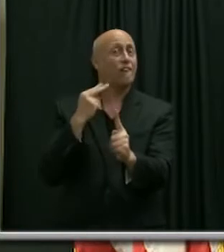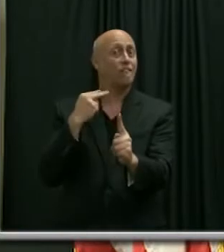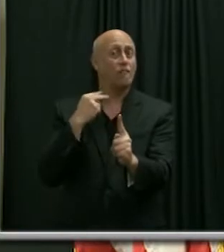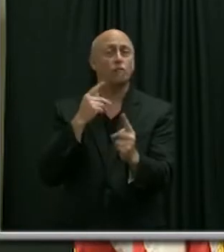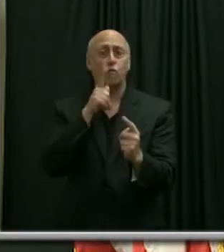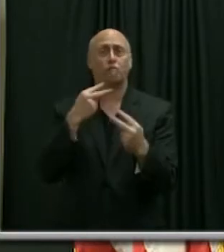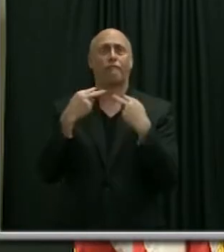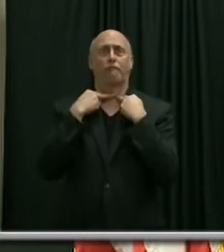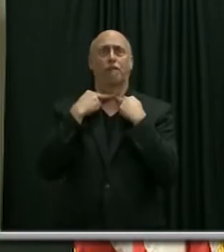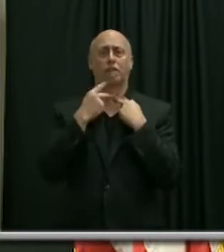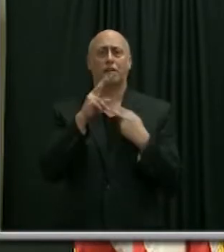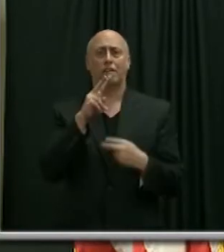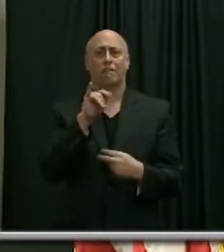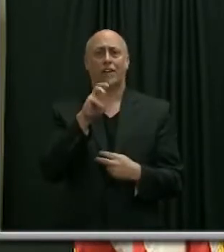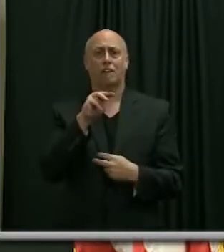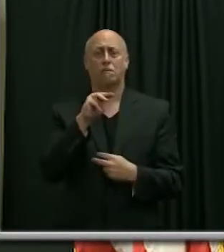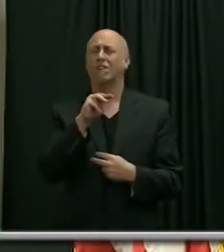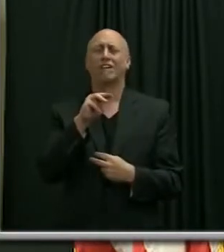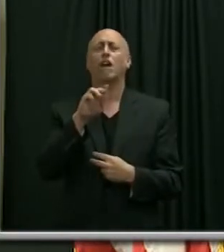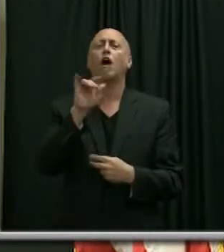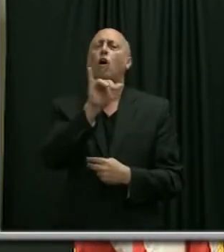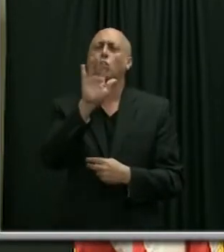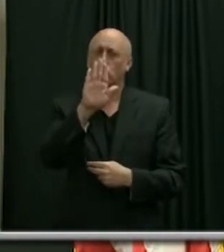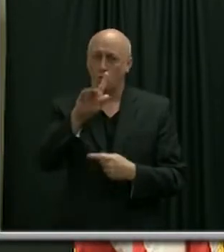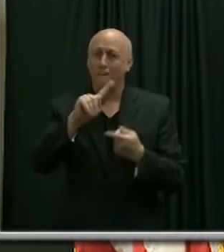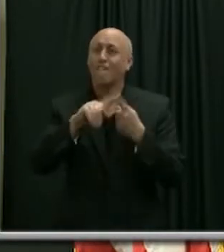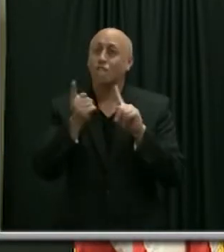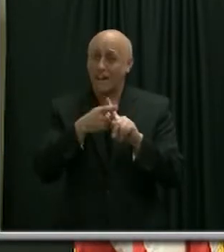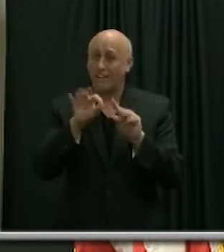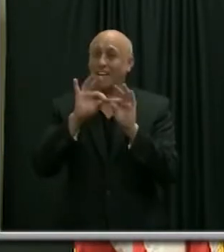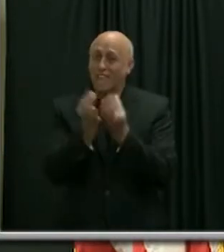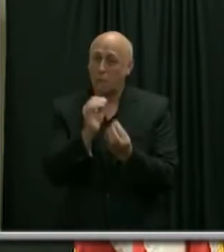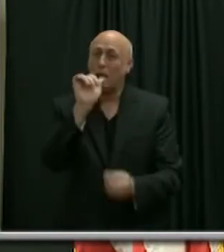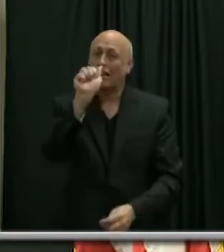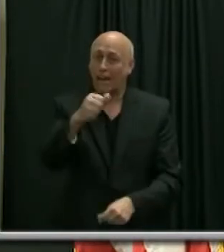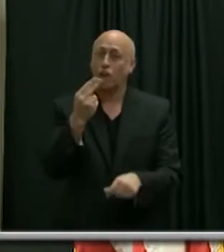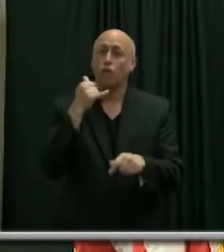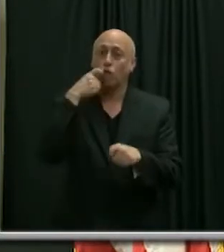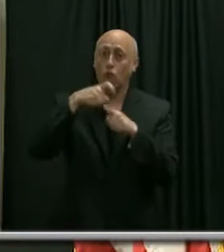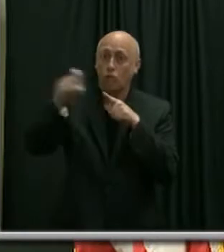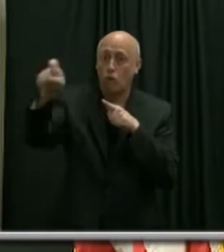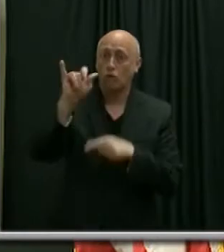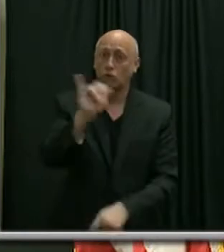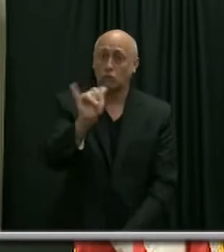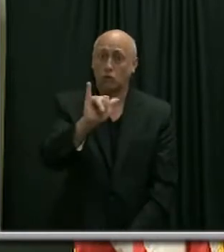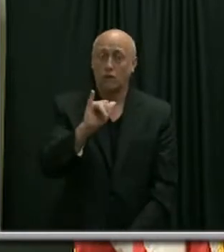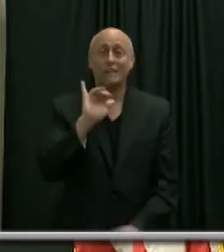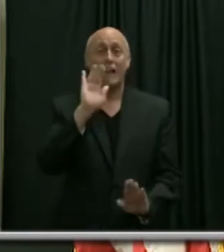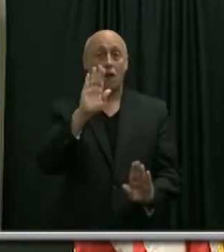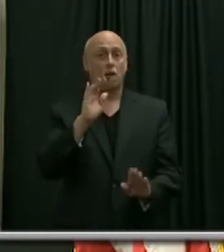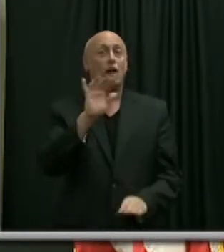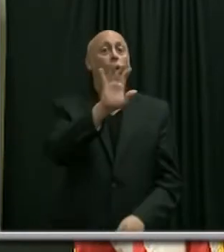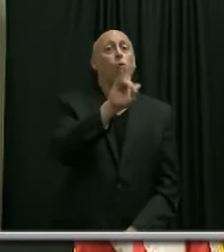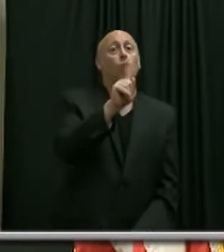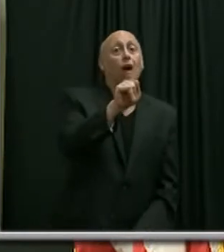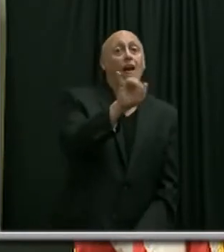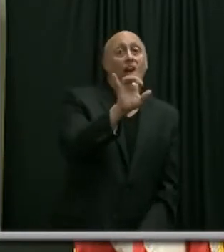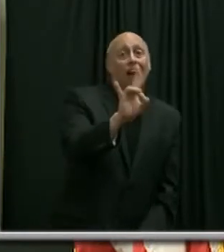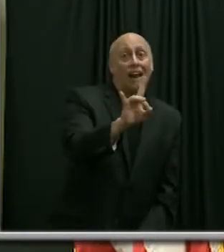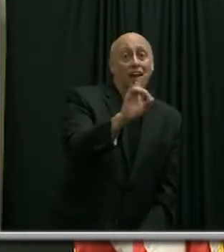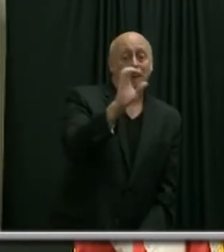and individuals that just want information on how to help. And I'm going to correct the phone number. It's